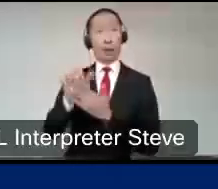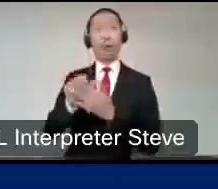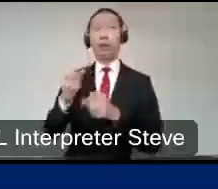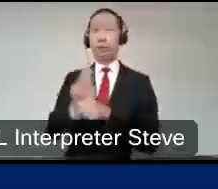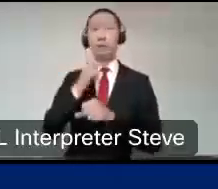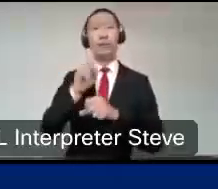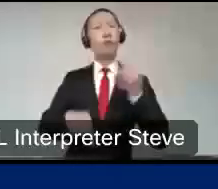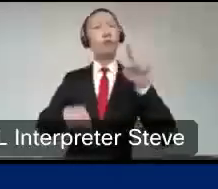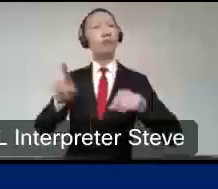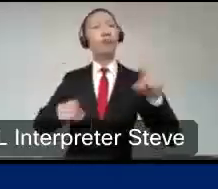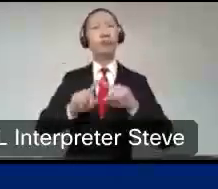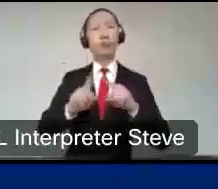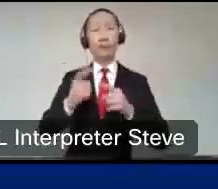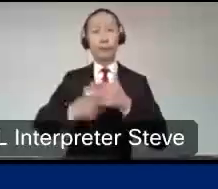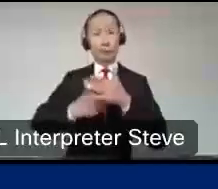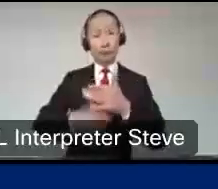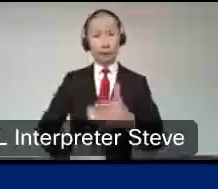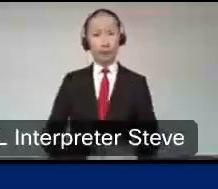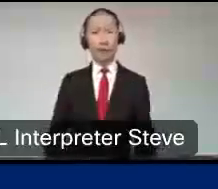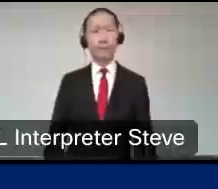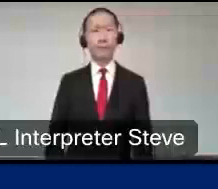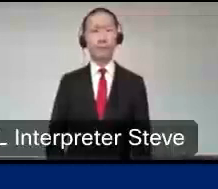of expenses. Next slide, please.